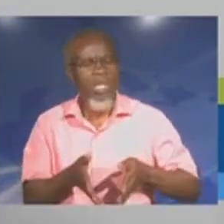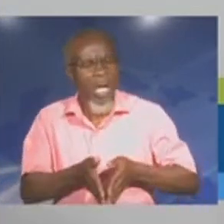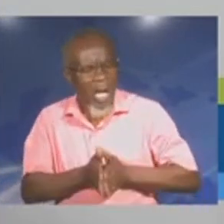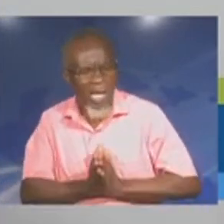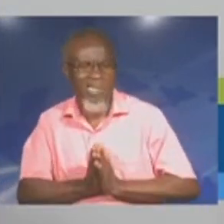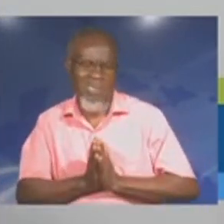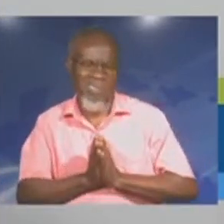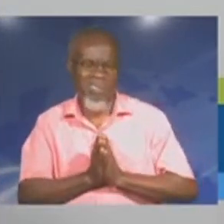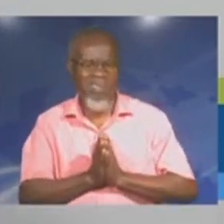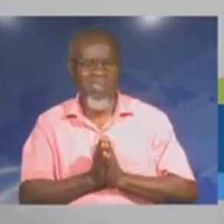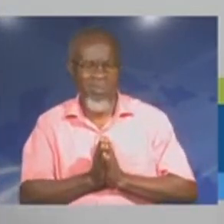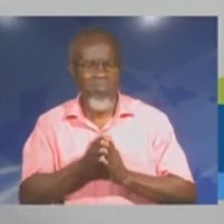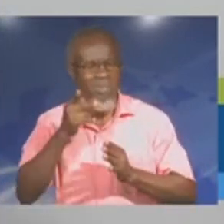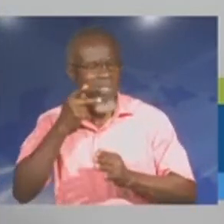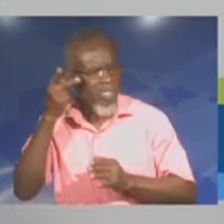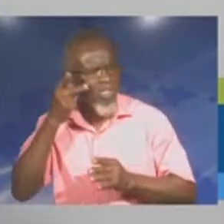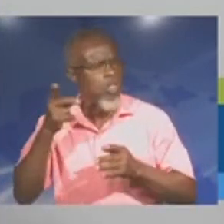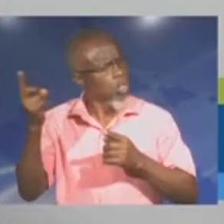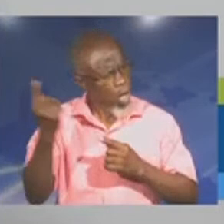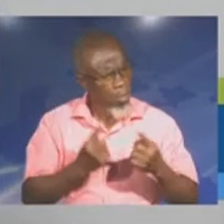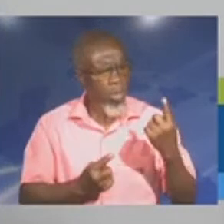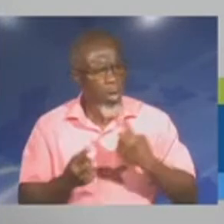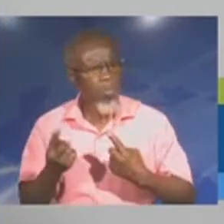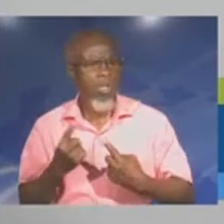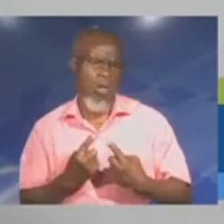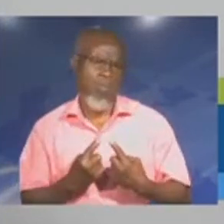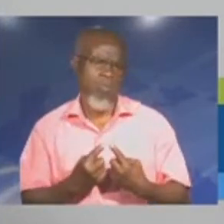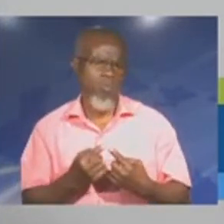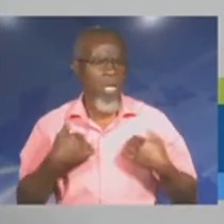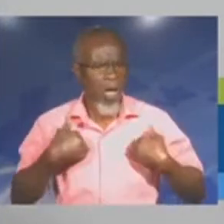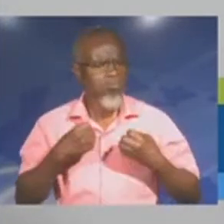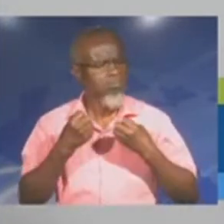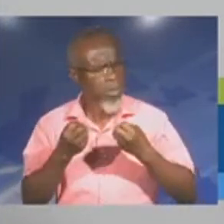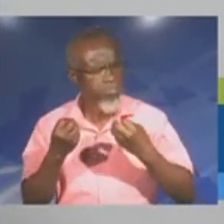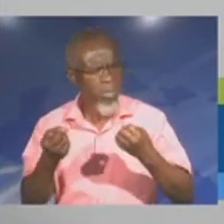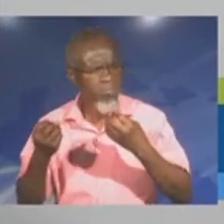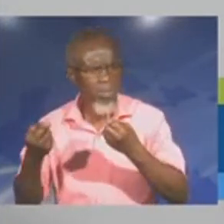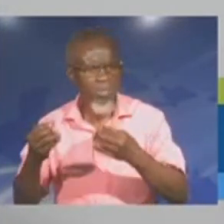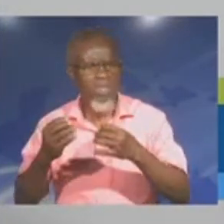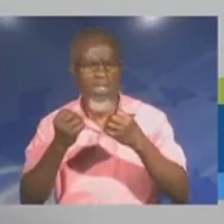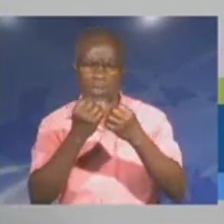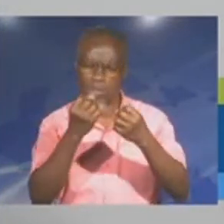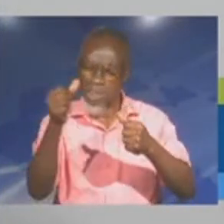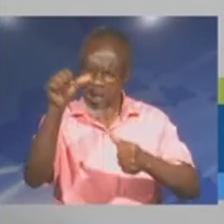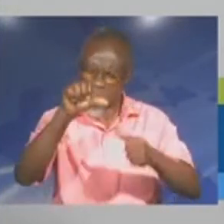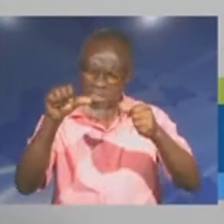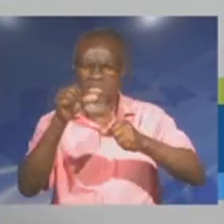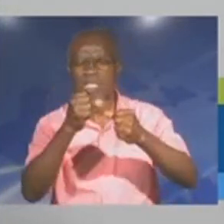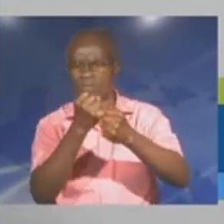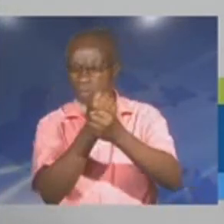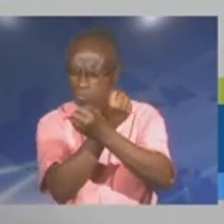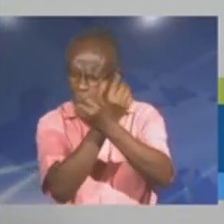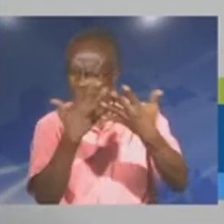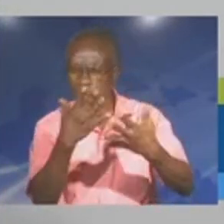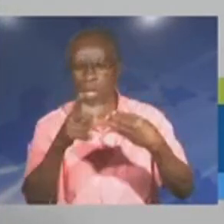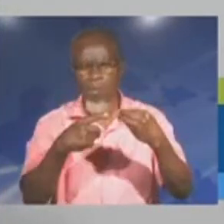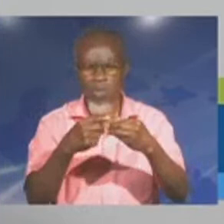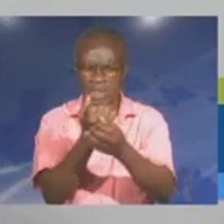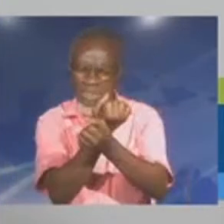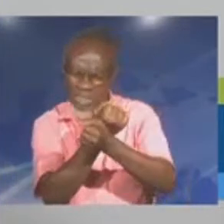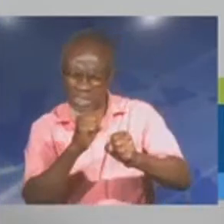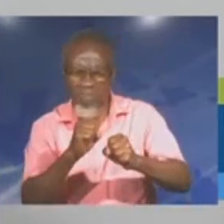We have a lot of data now on the efficacy and safety of the vaccines for that